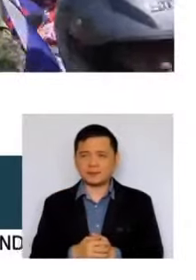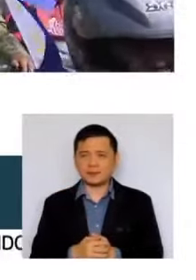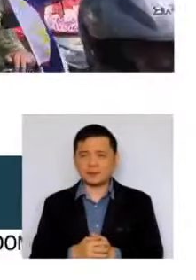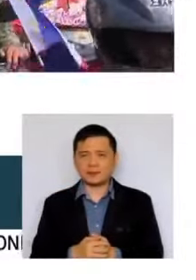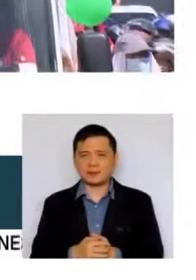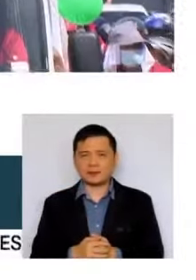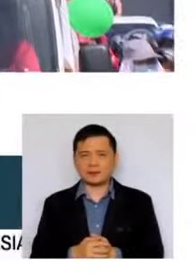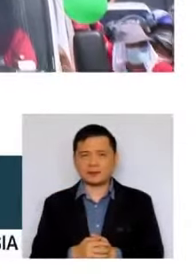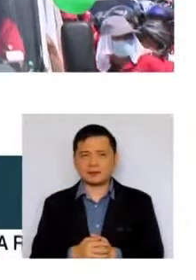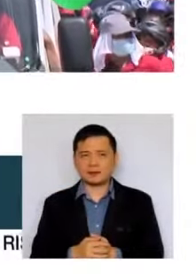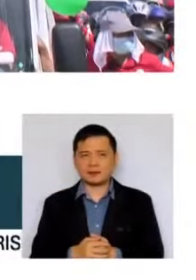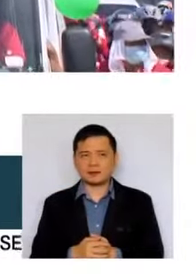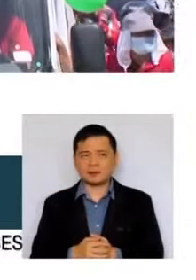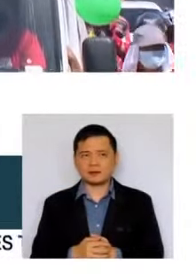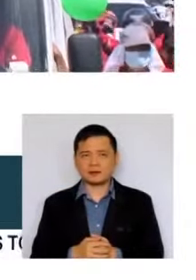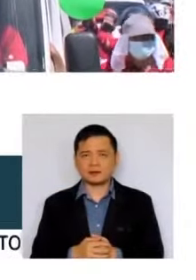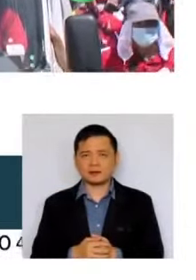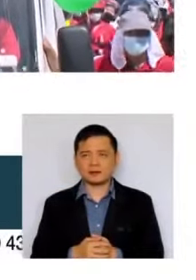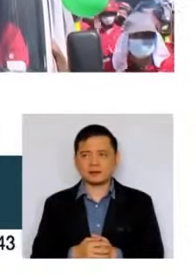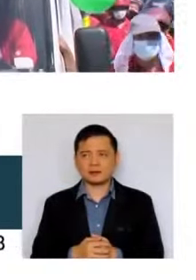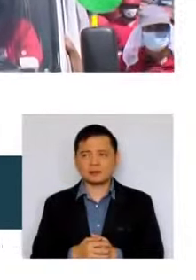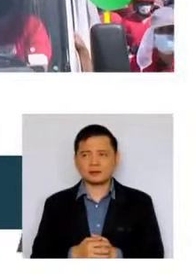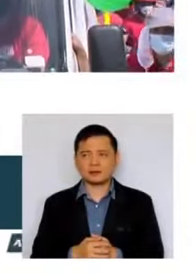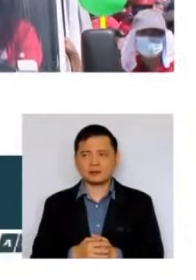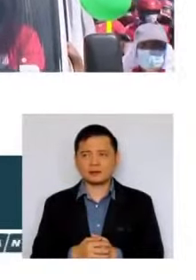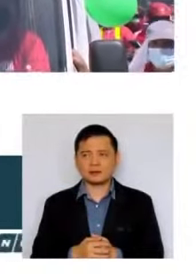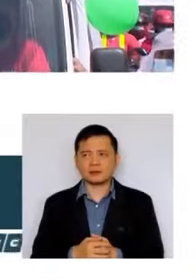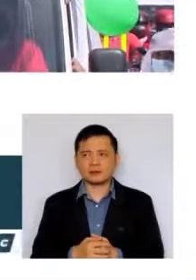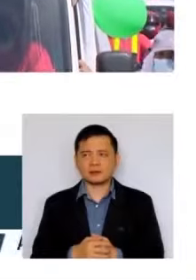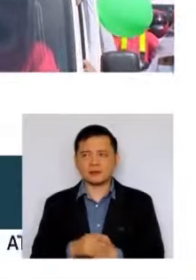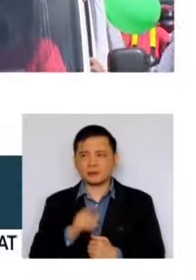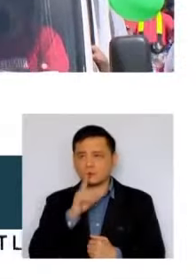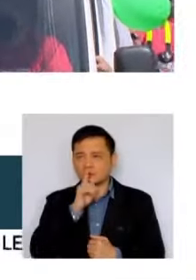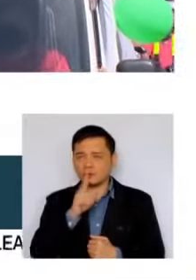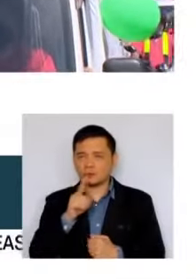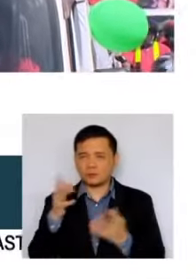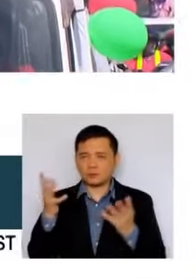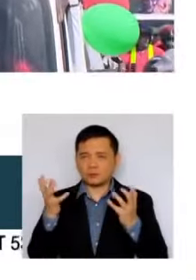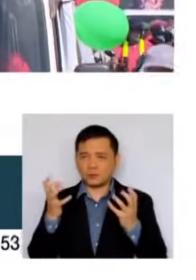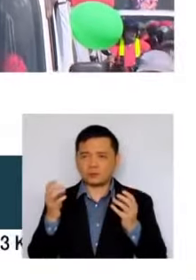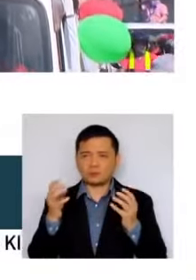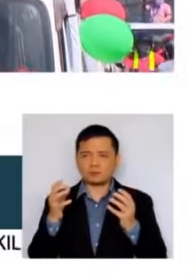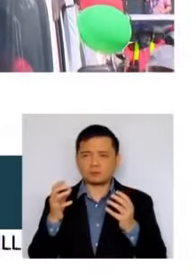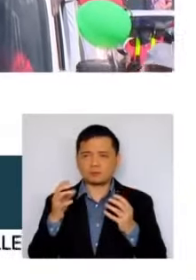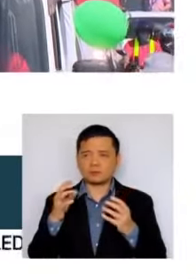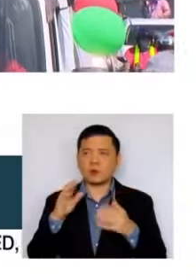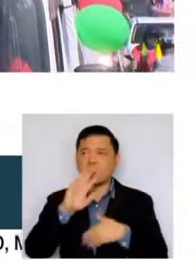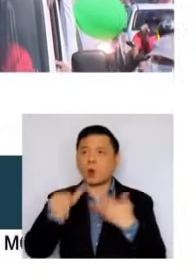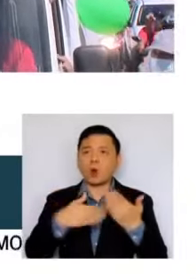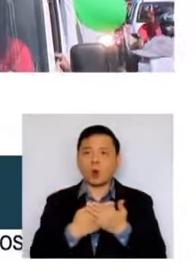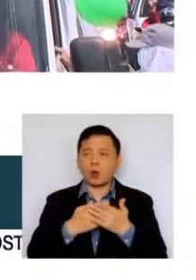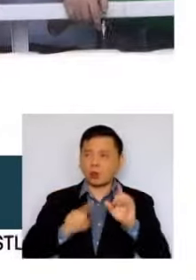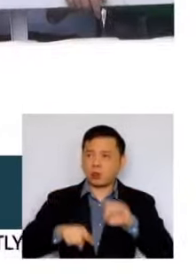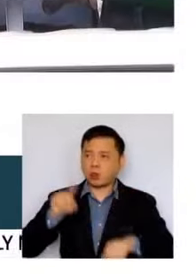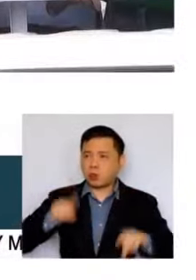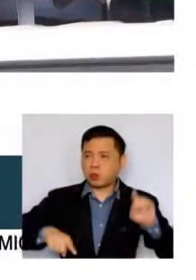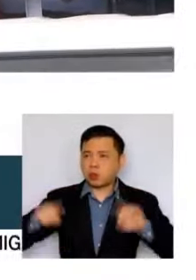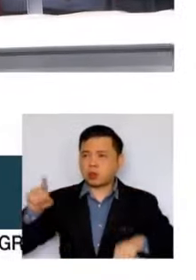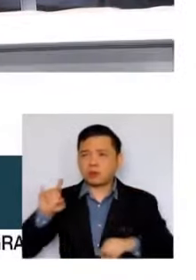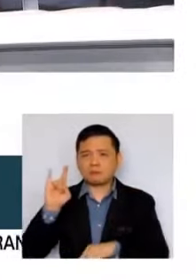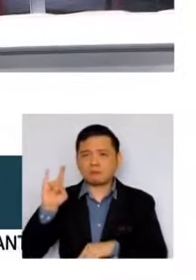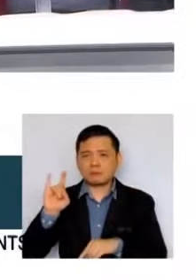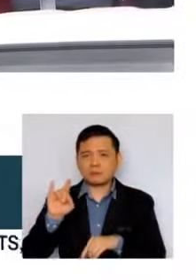but more of organic or earned media and owned media. So that's, I think, where the investments